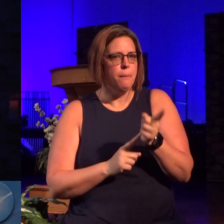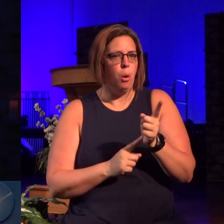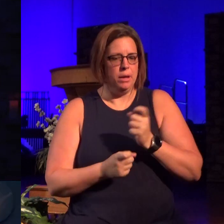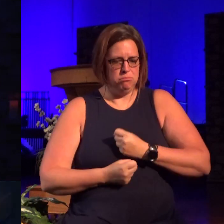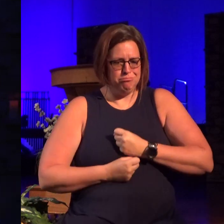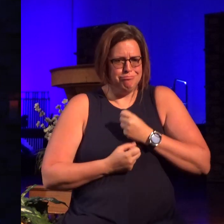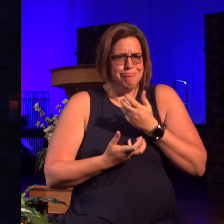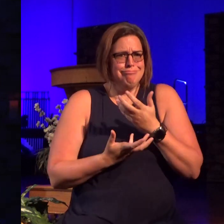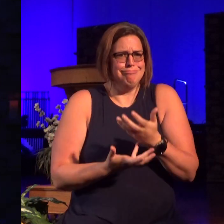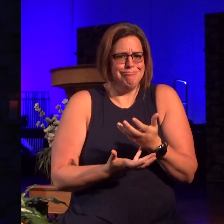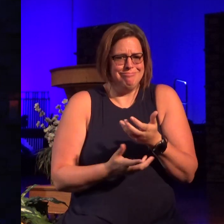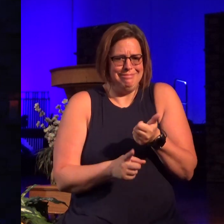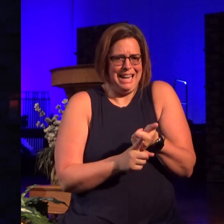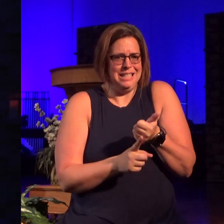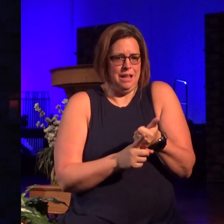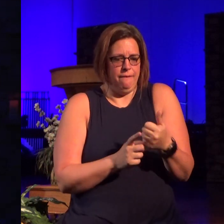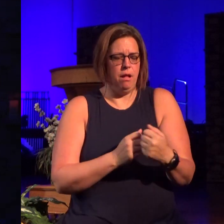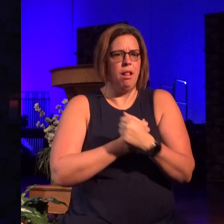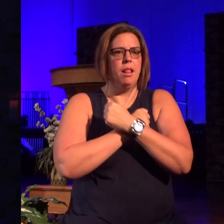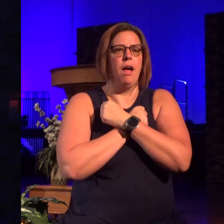expressing itself as love,